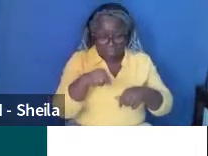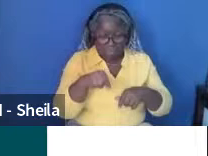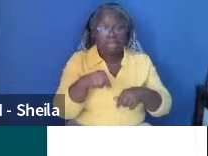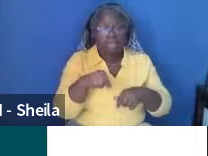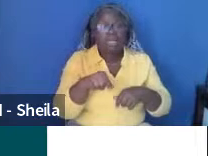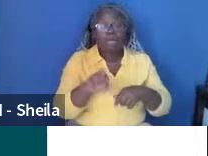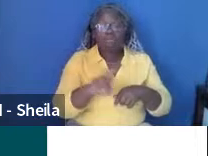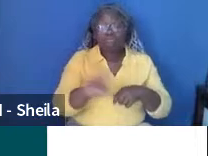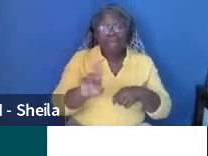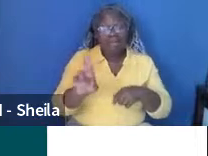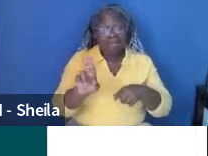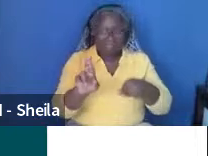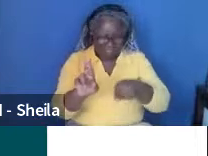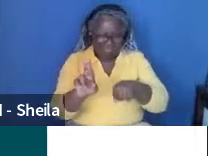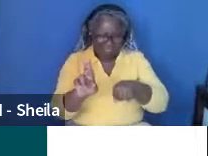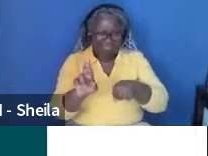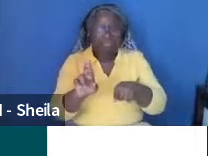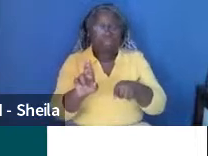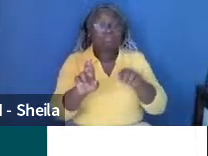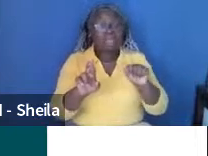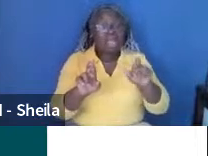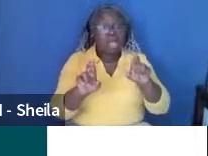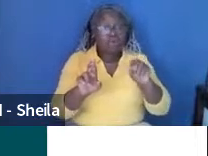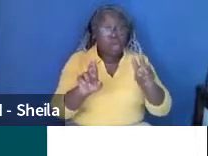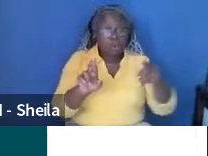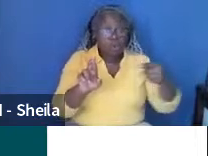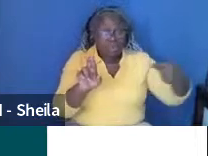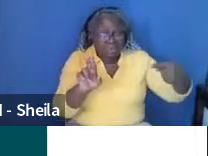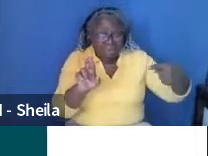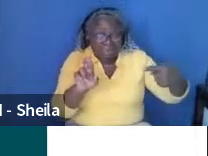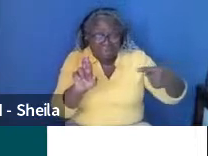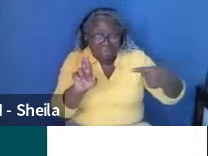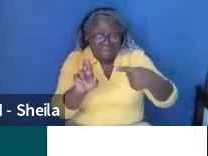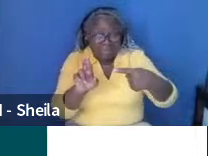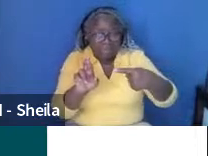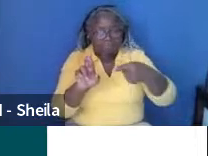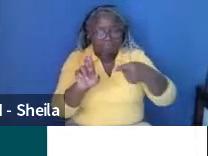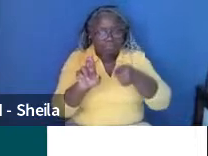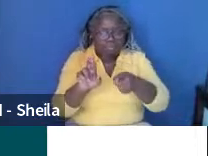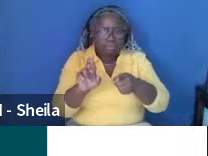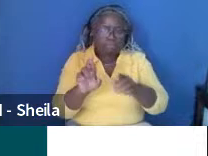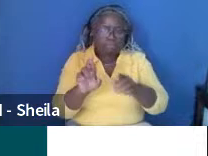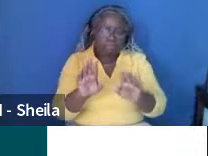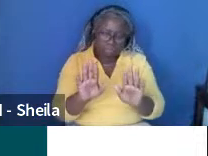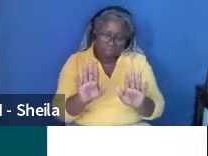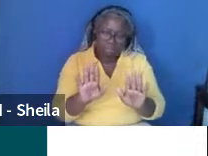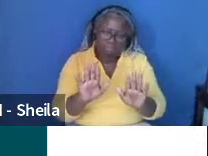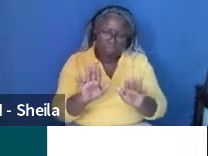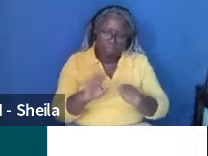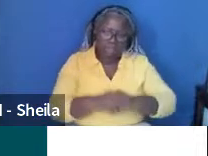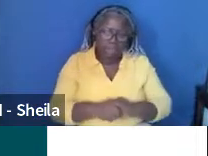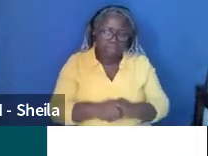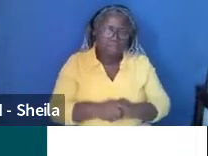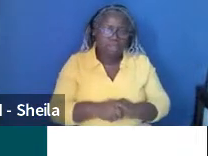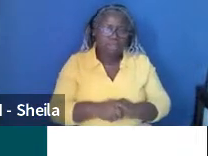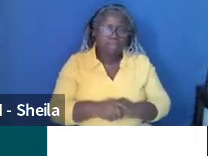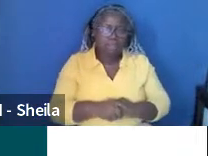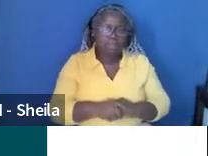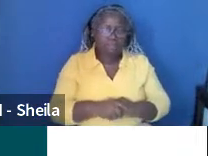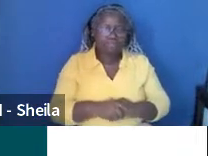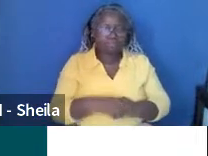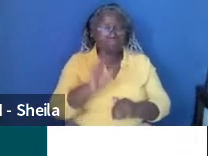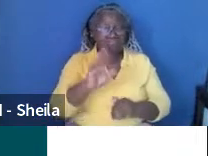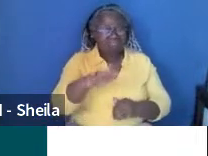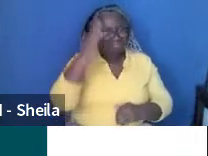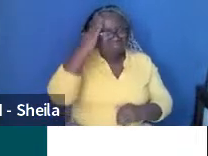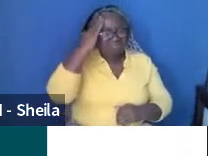in front of the treadmill. By the way, it's understood we're very unlikely to have wheelchair users using the treadmill.